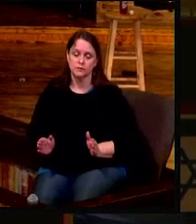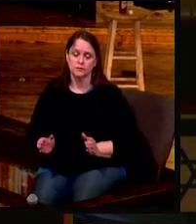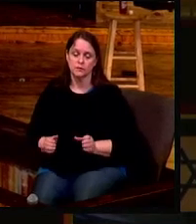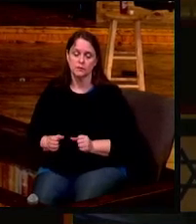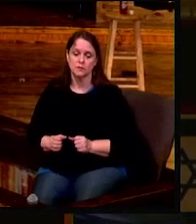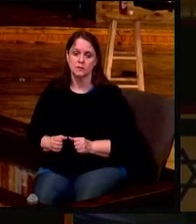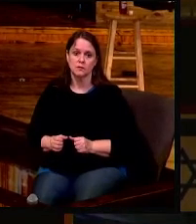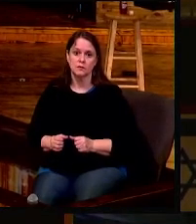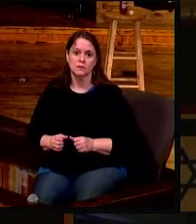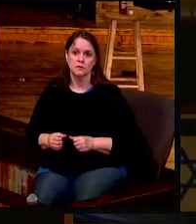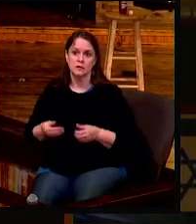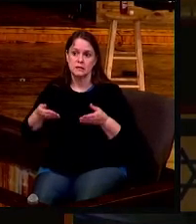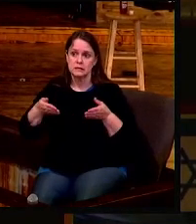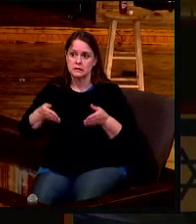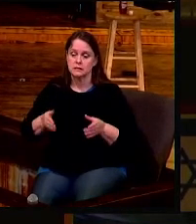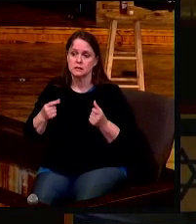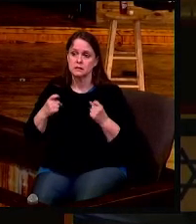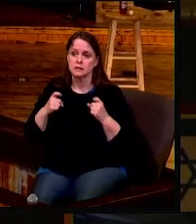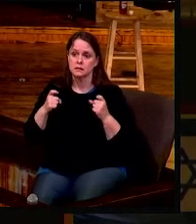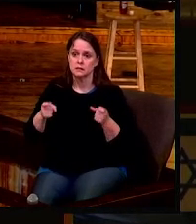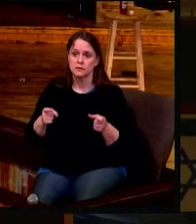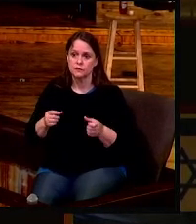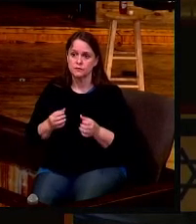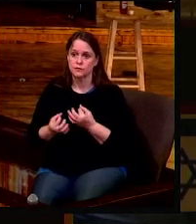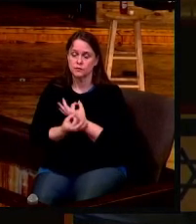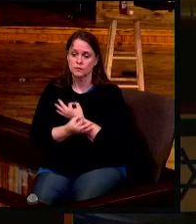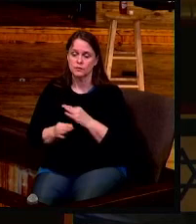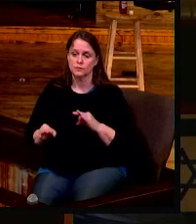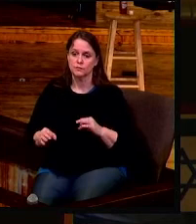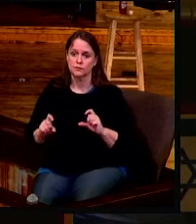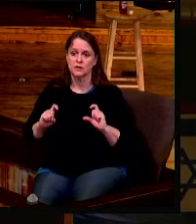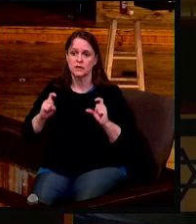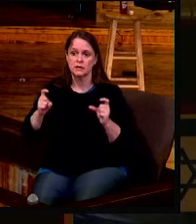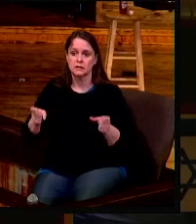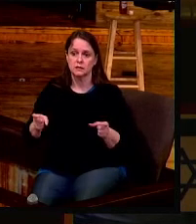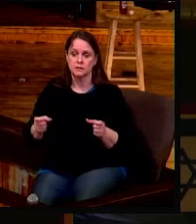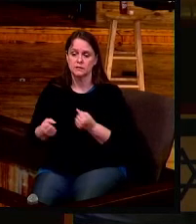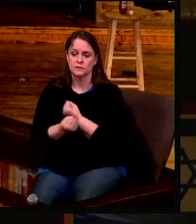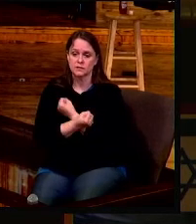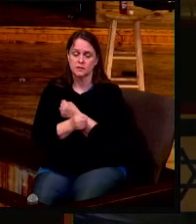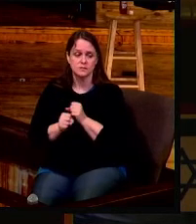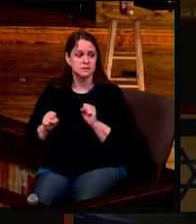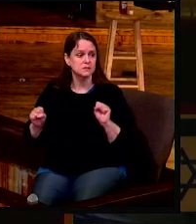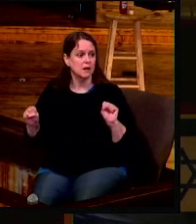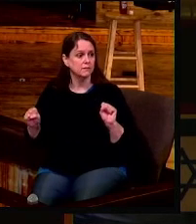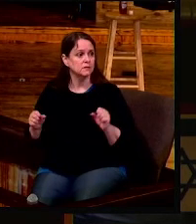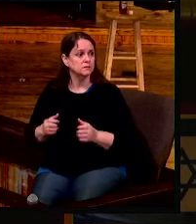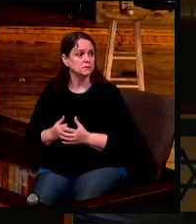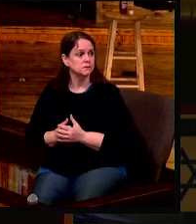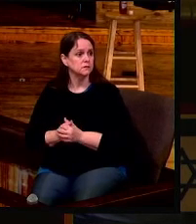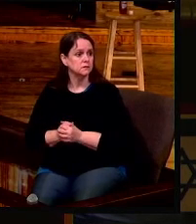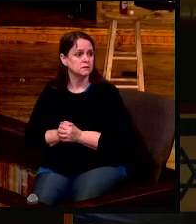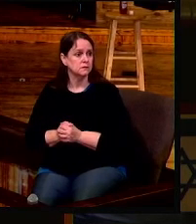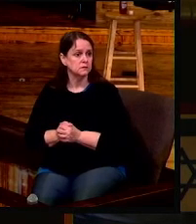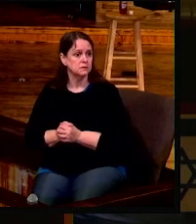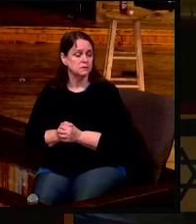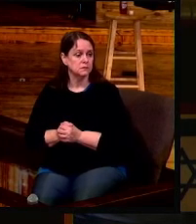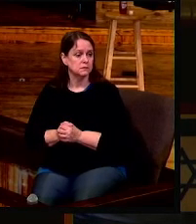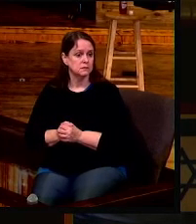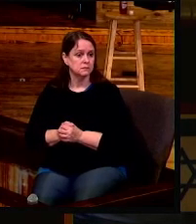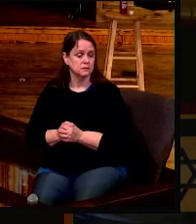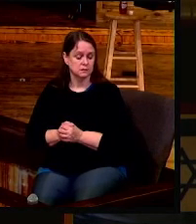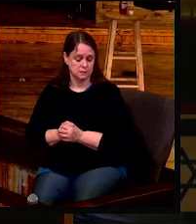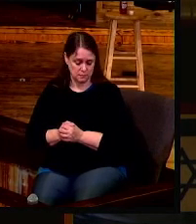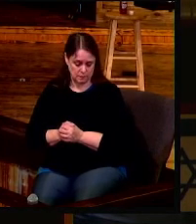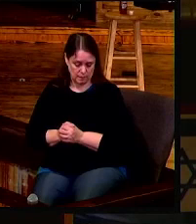Let me give you the free gift of salvation. And then once you accept that gift of salvation, then it opens up. And he's willing to